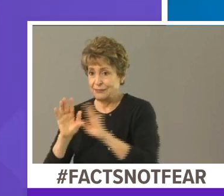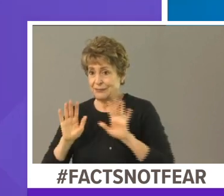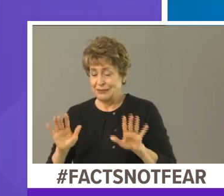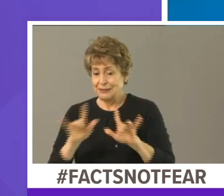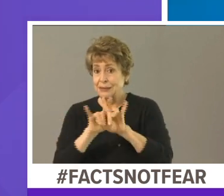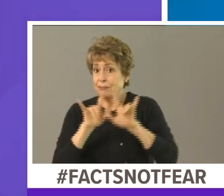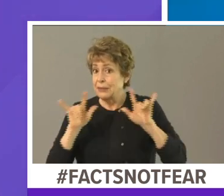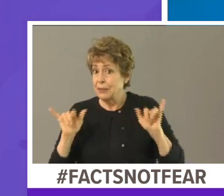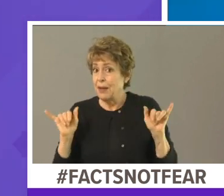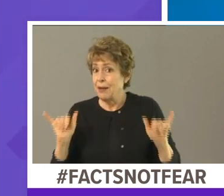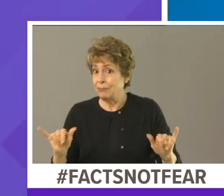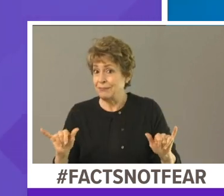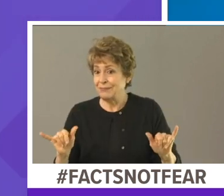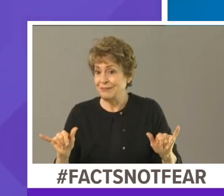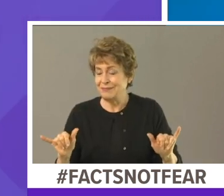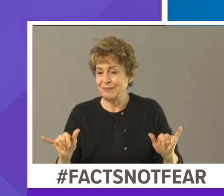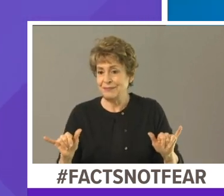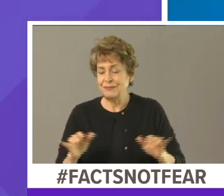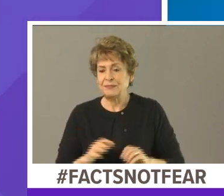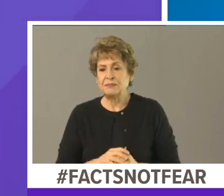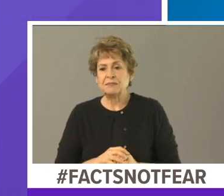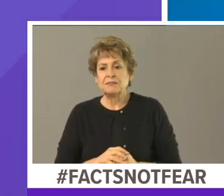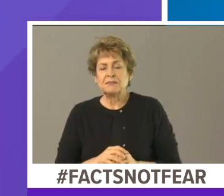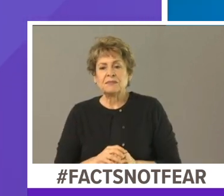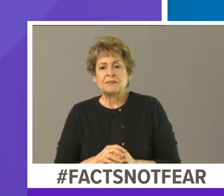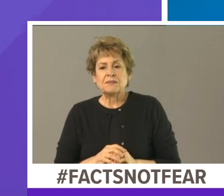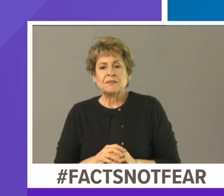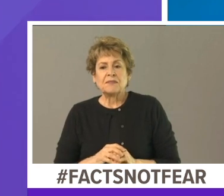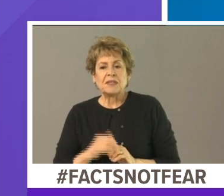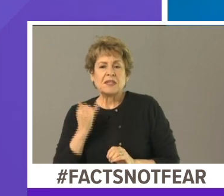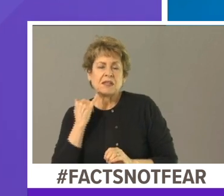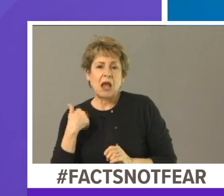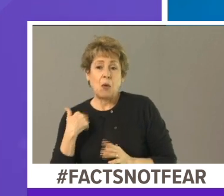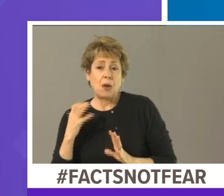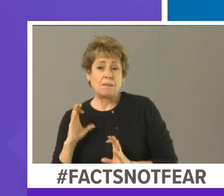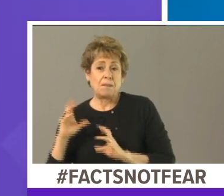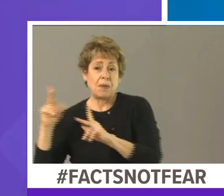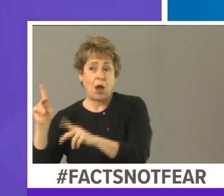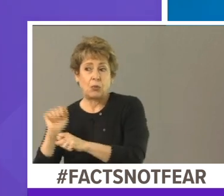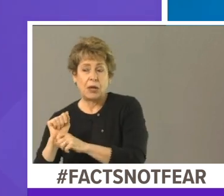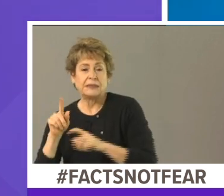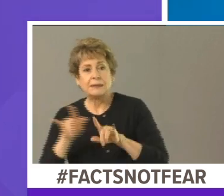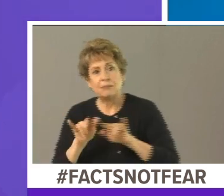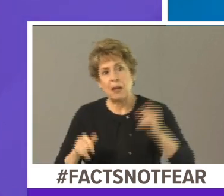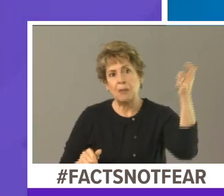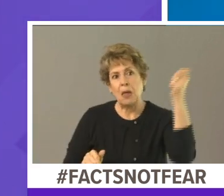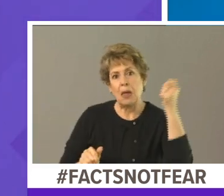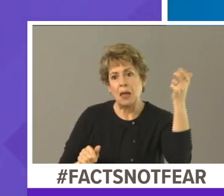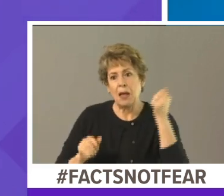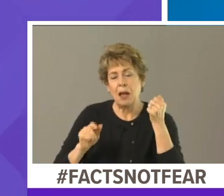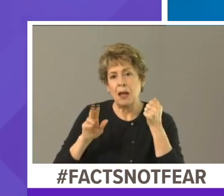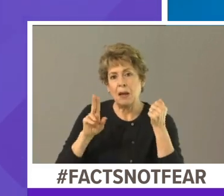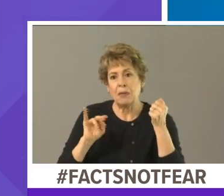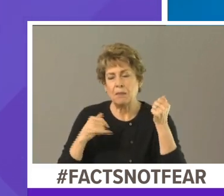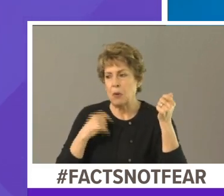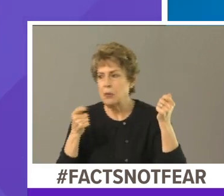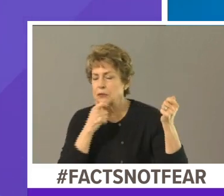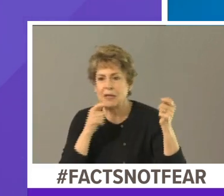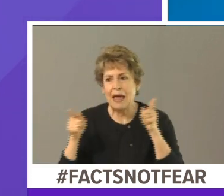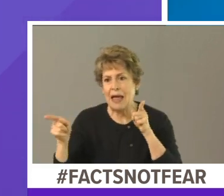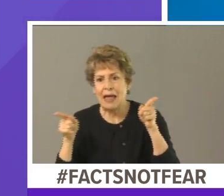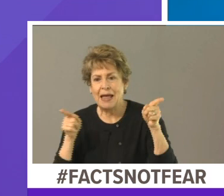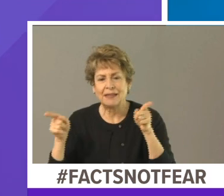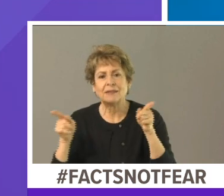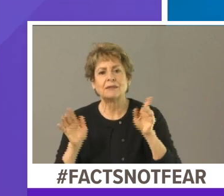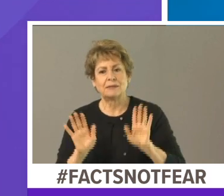to work. And even in the environment we're in right now, I mean, it's been my experience, most people want to work. Okay, they'd like to go back